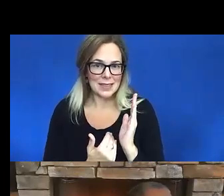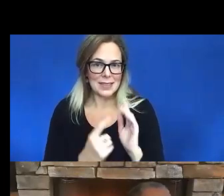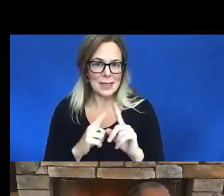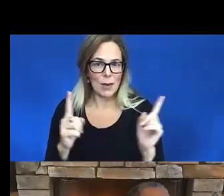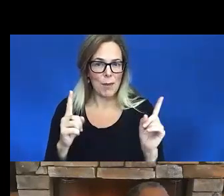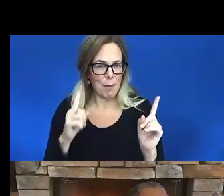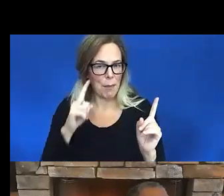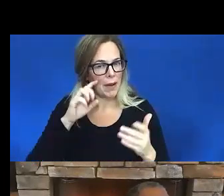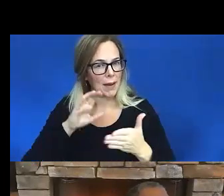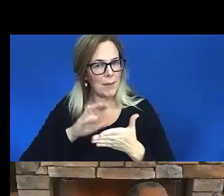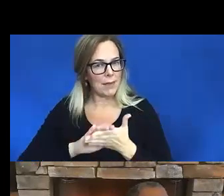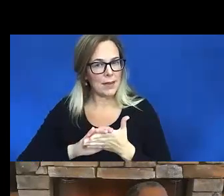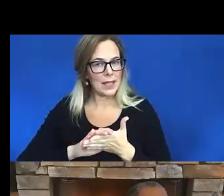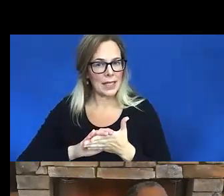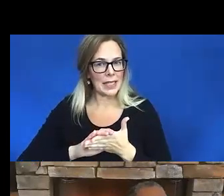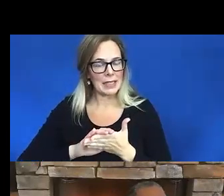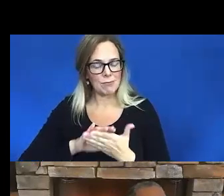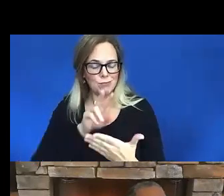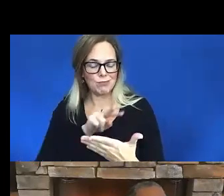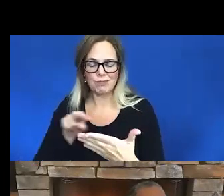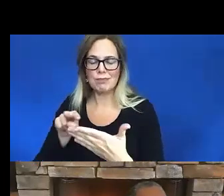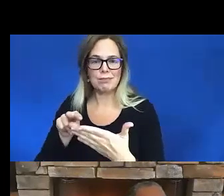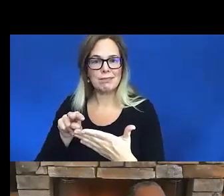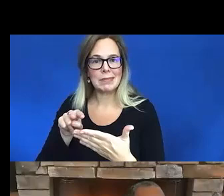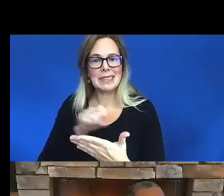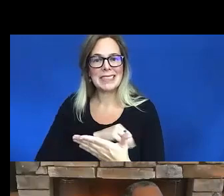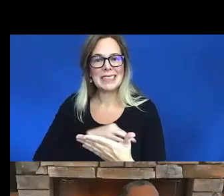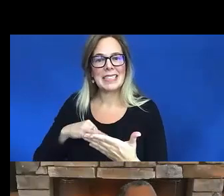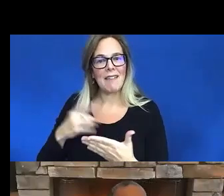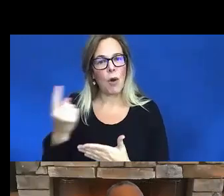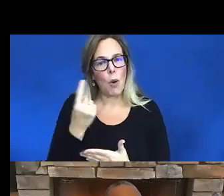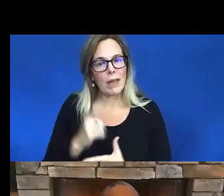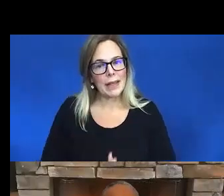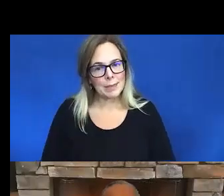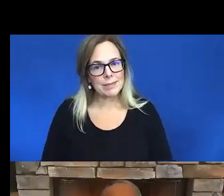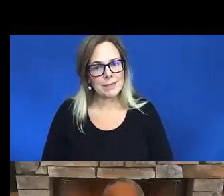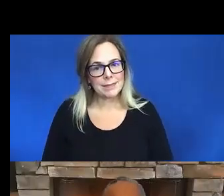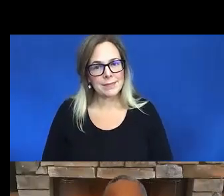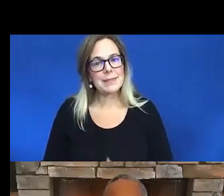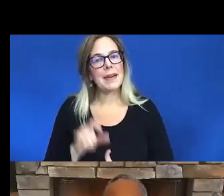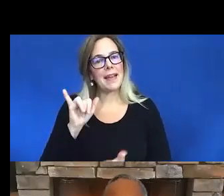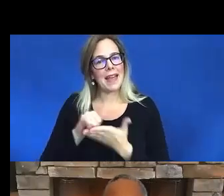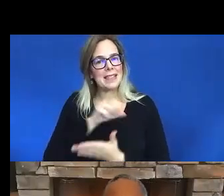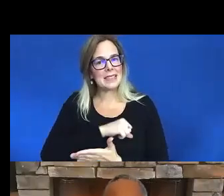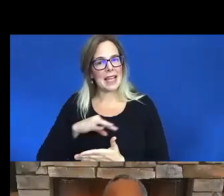correct, looking at my list, it is staff only list. It is a staff only list. So faculties